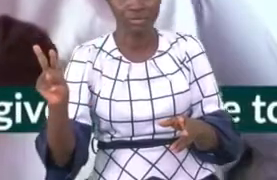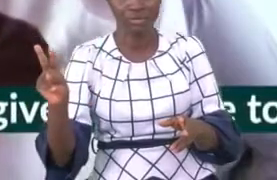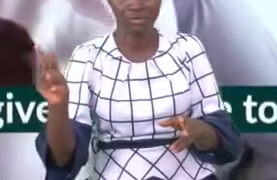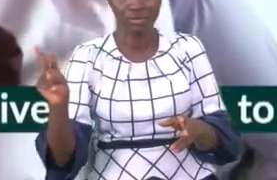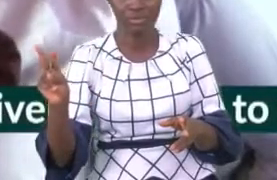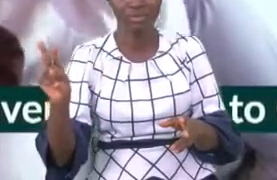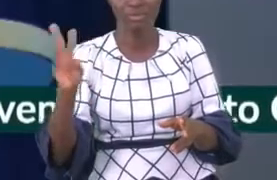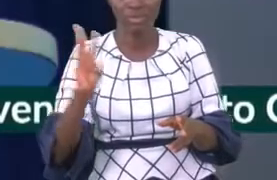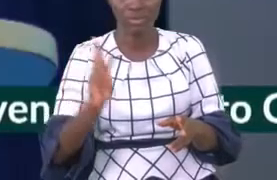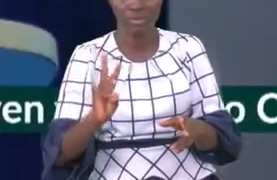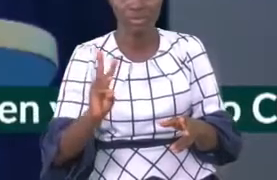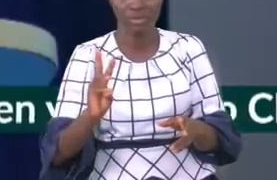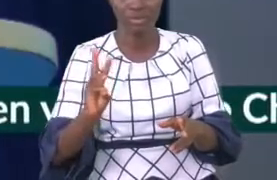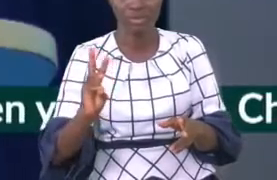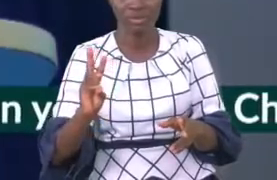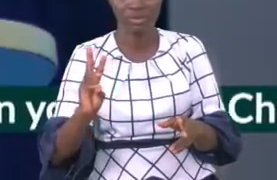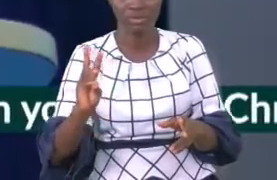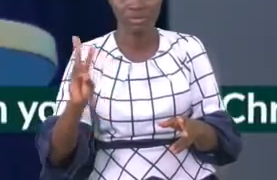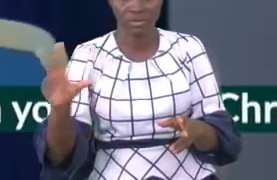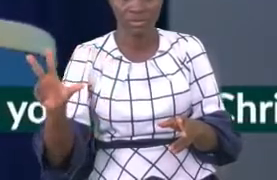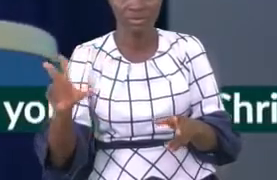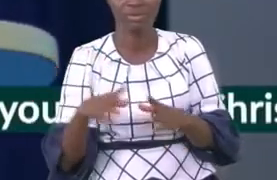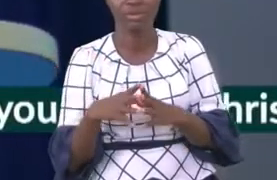+234 915 444 9263. Now I have good news for you.